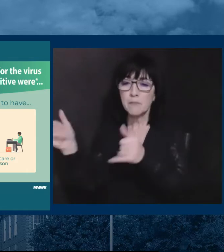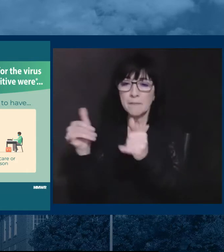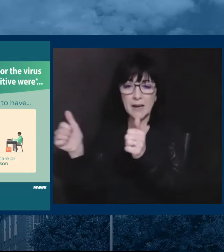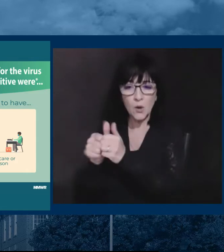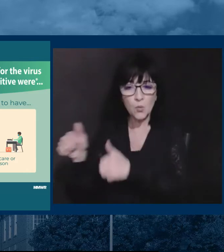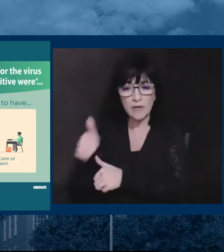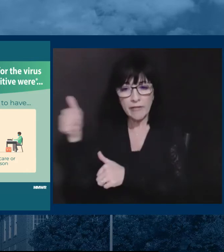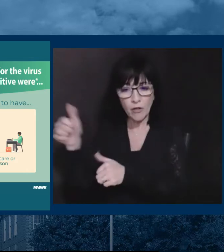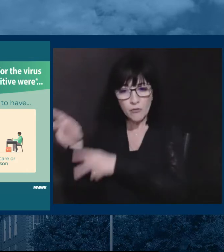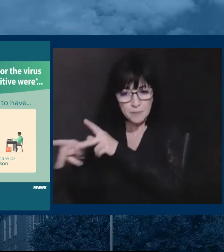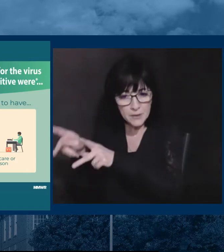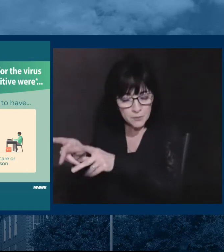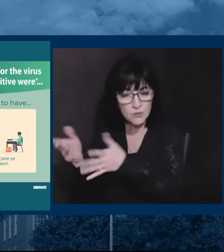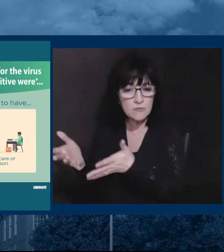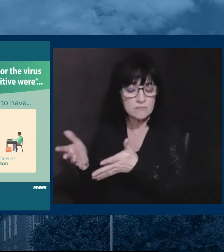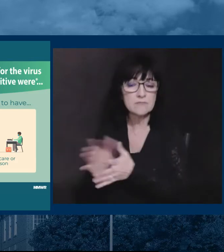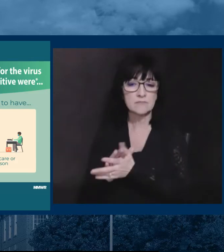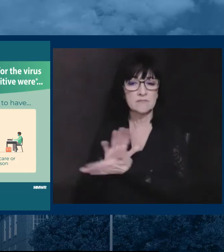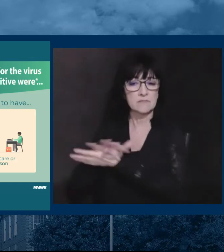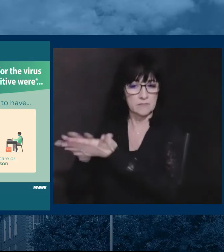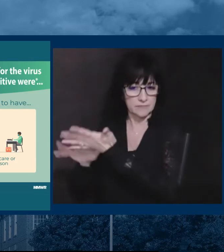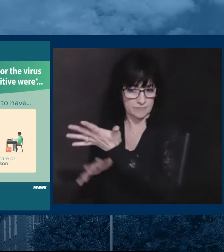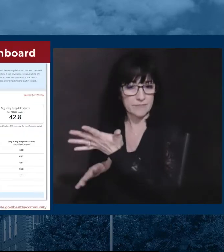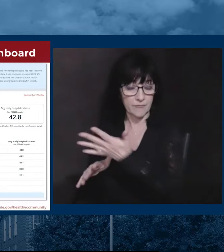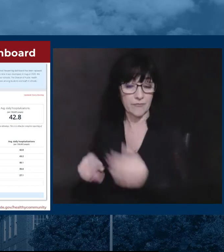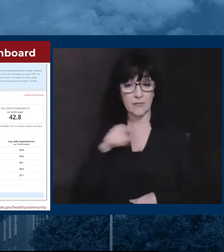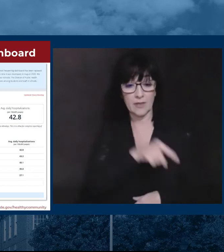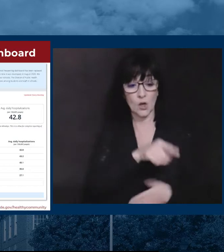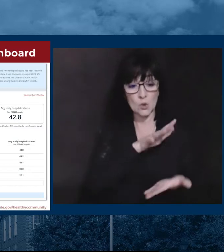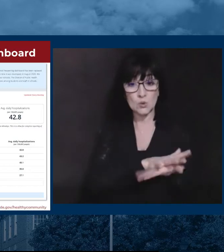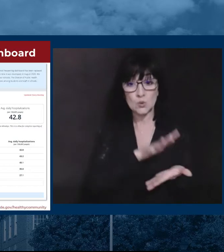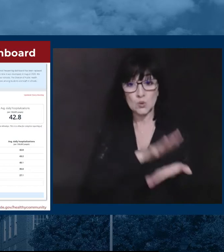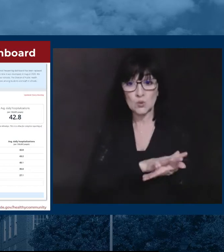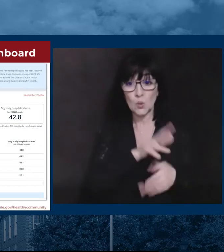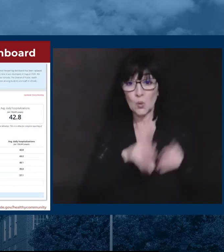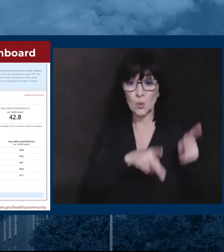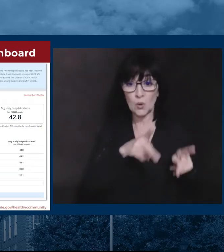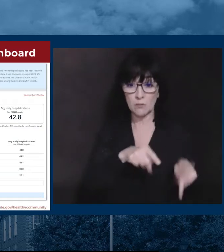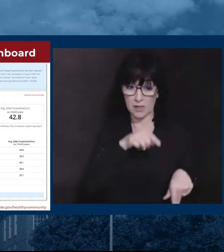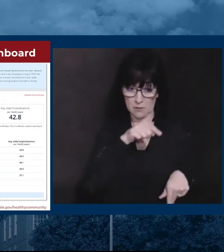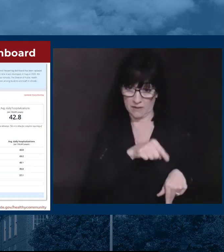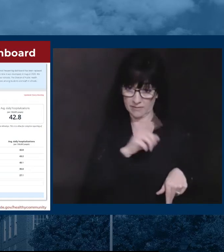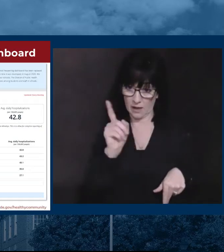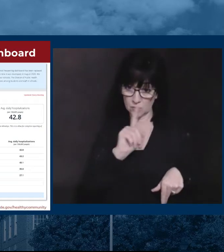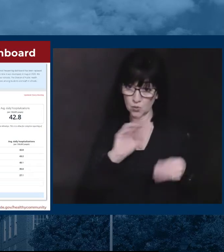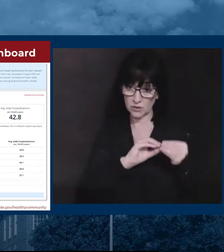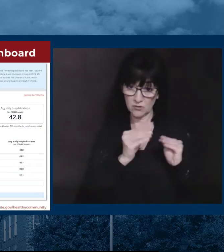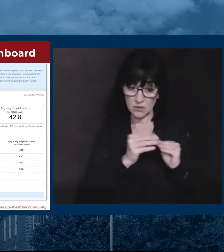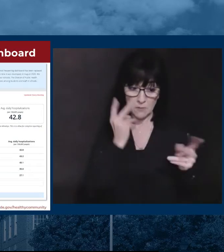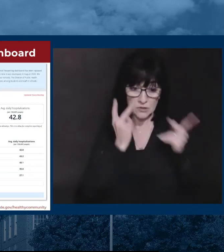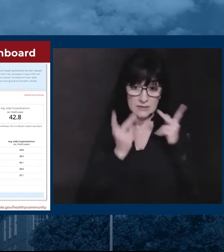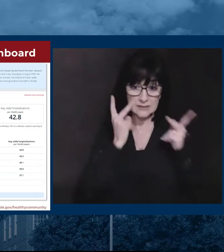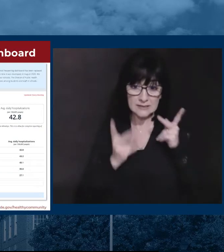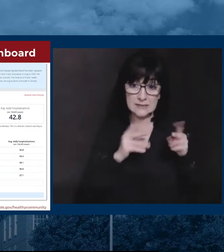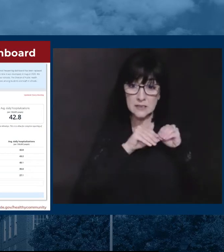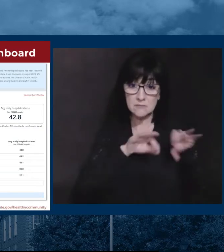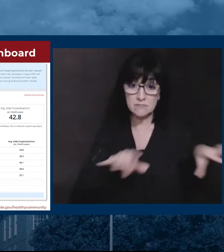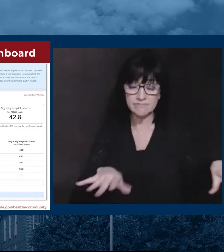slightly, I want to introduce to you some changes to our My Healthy Community